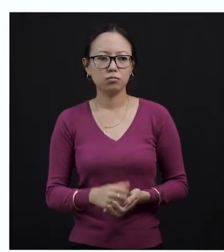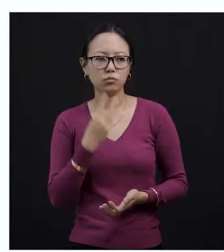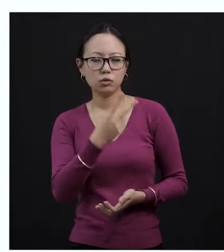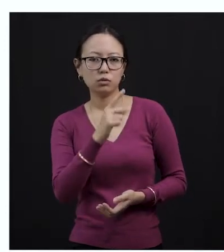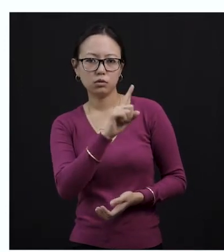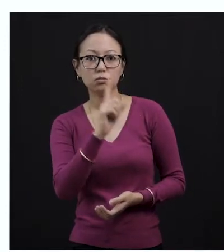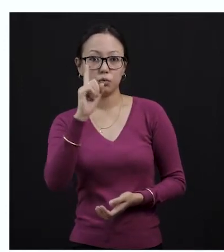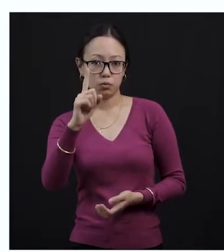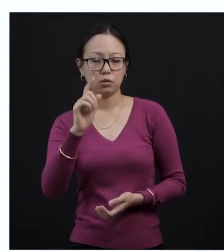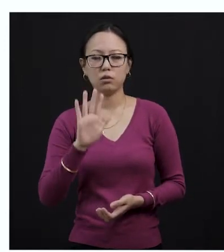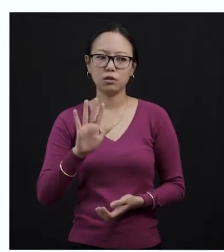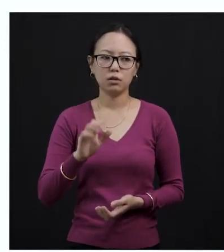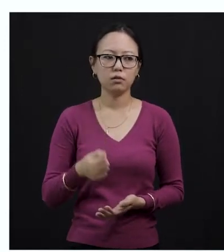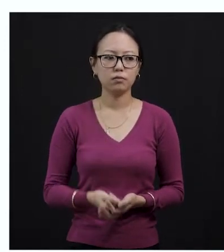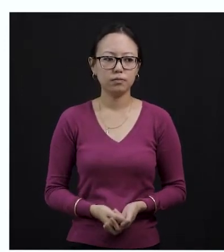will write